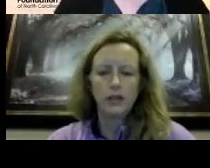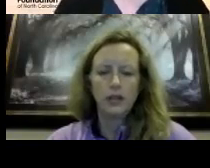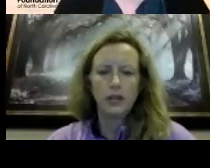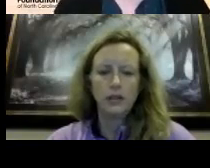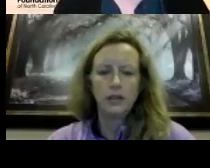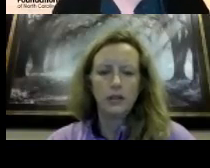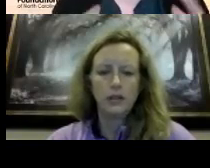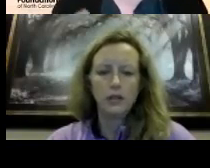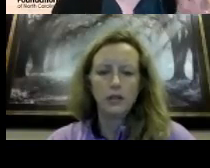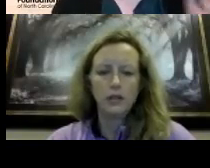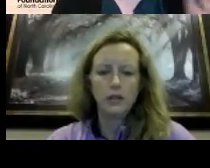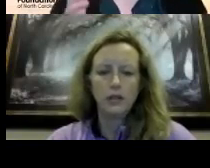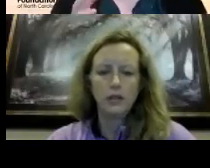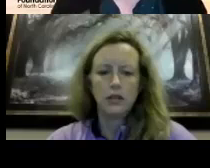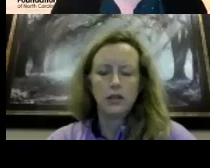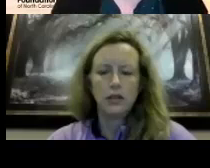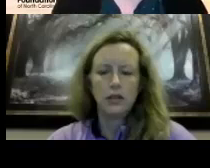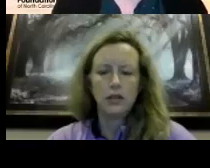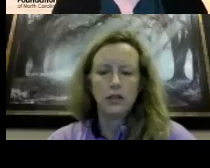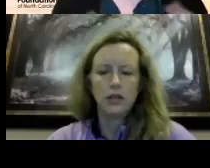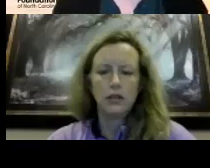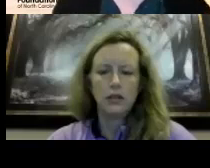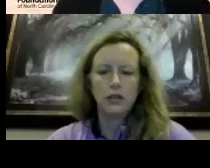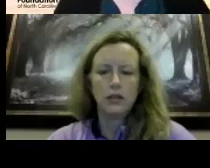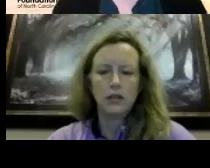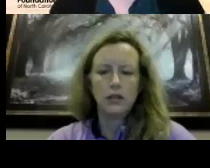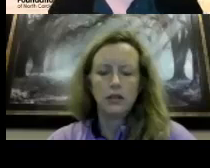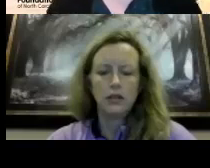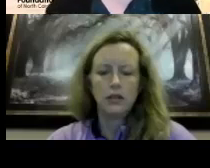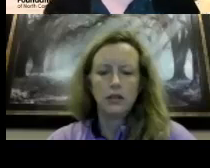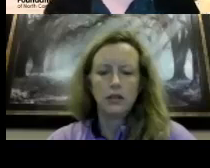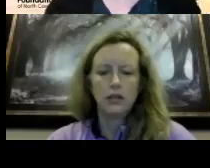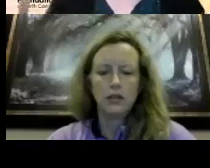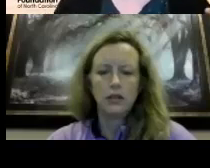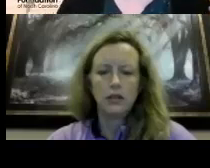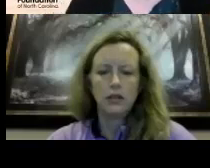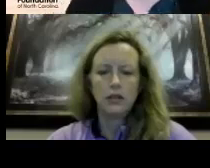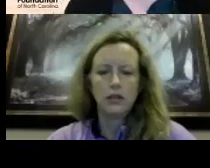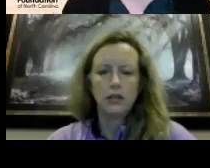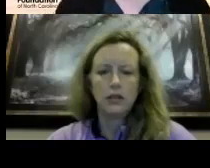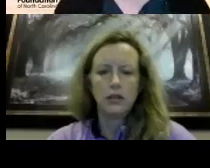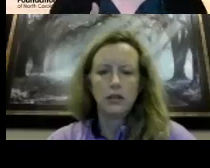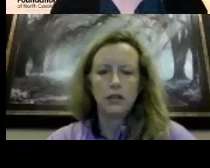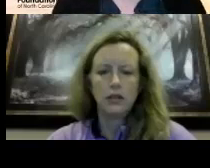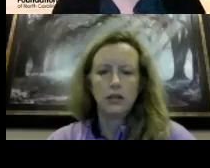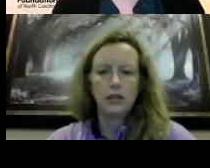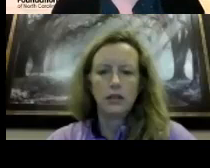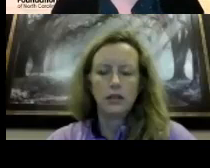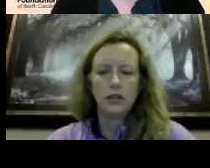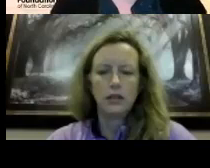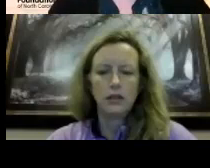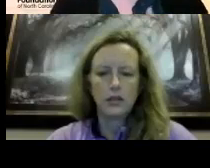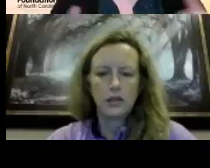with you. The question we get a lot is separated or divorced parents. So if your parents are separated or